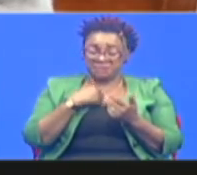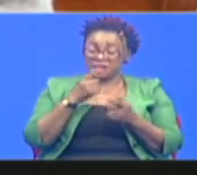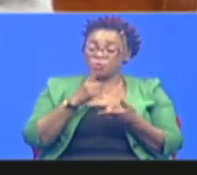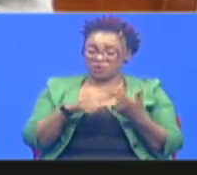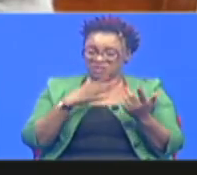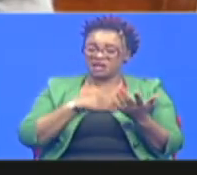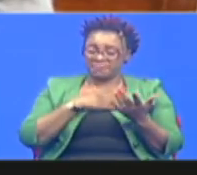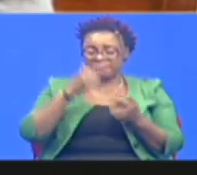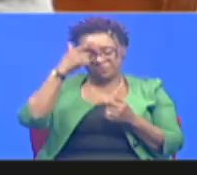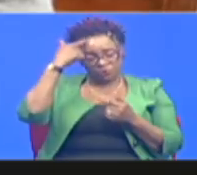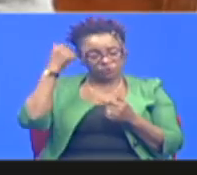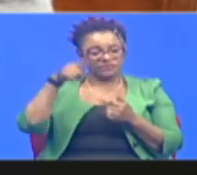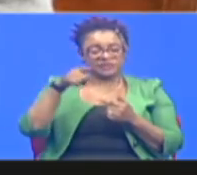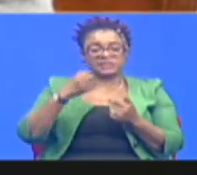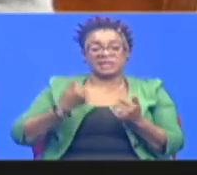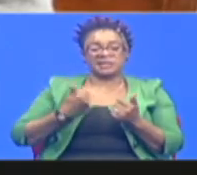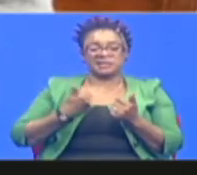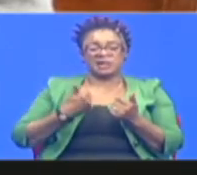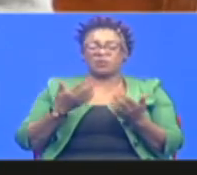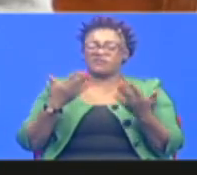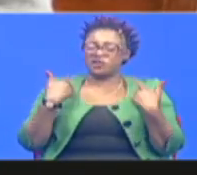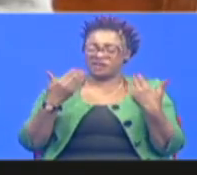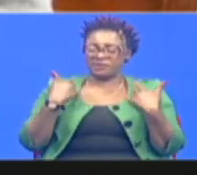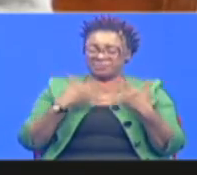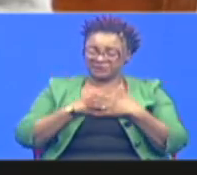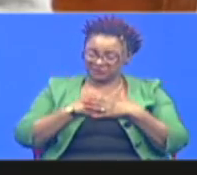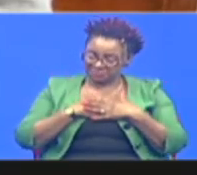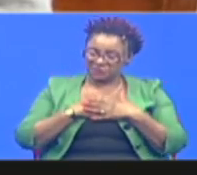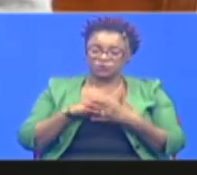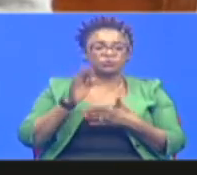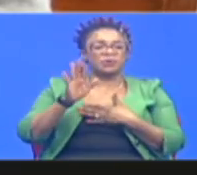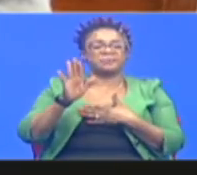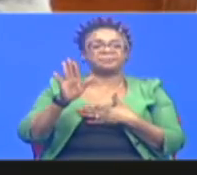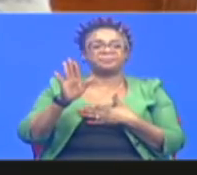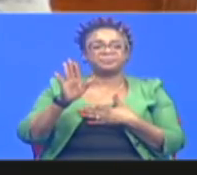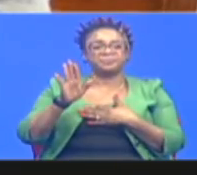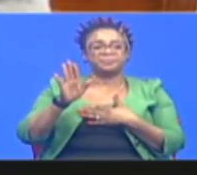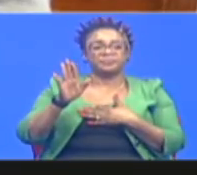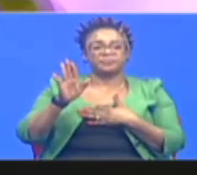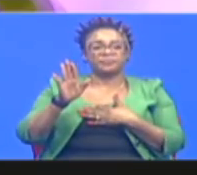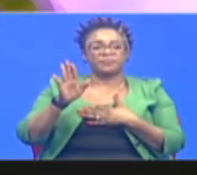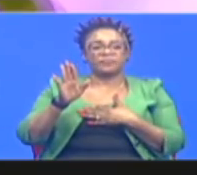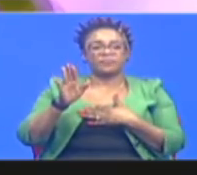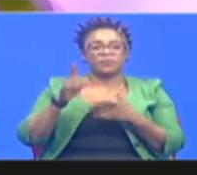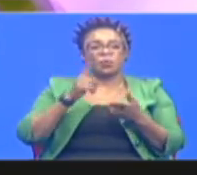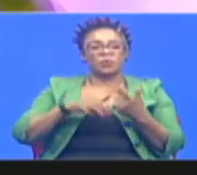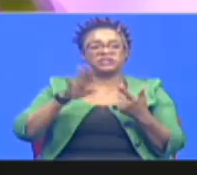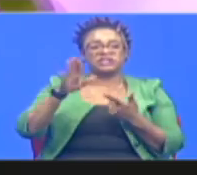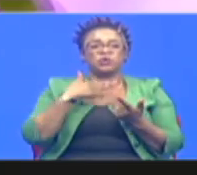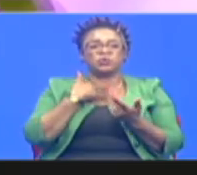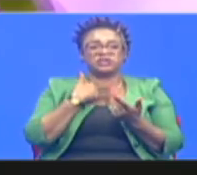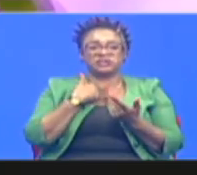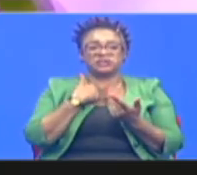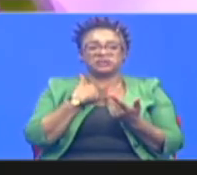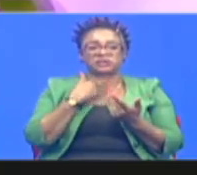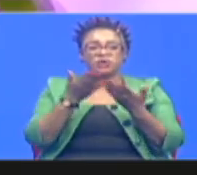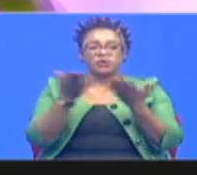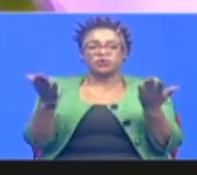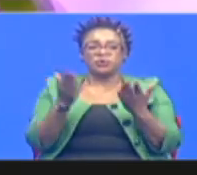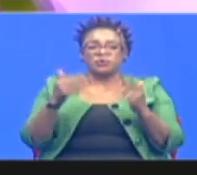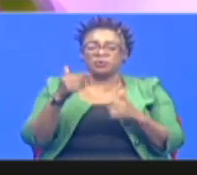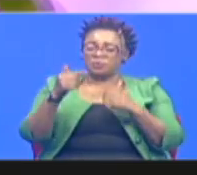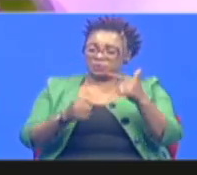lady, and I will forever be indebted to her. And we'll get to more of perhaps what she wished of you to continue